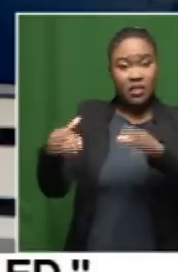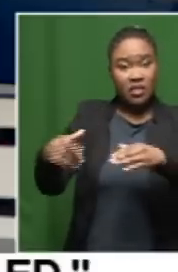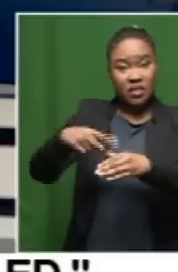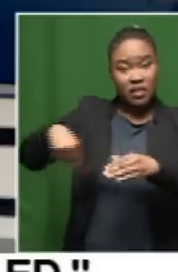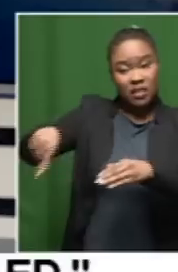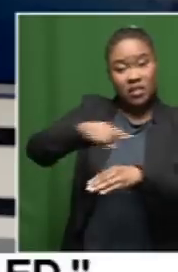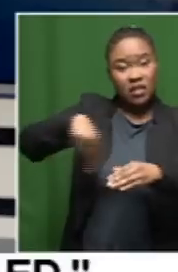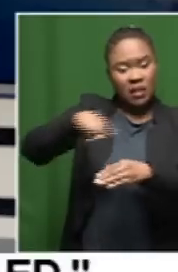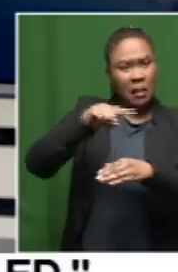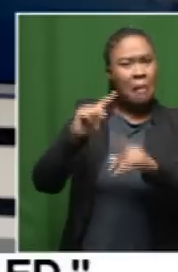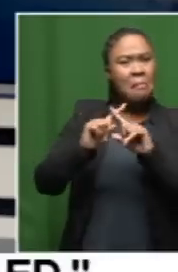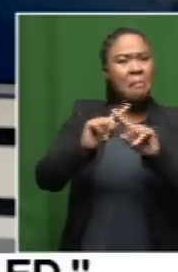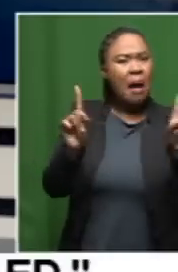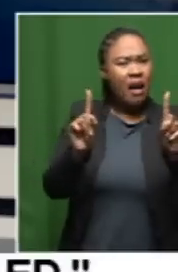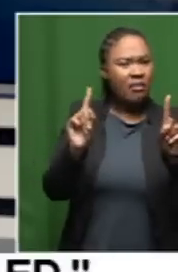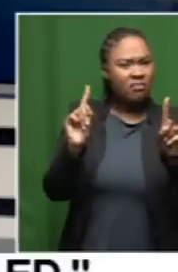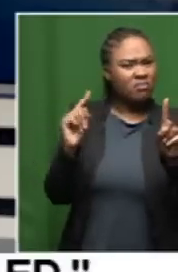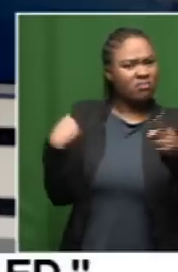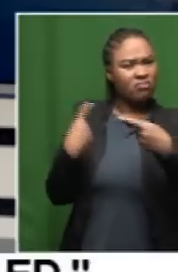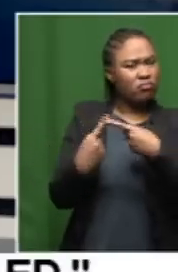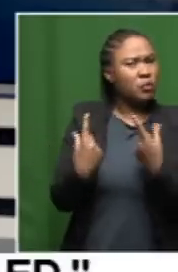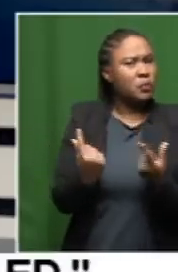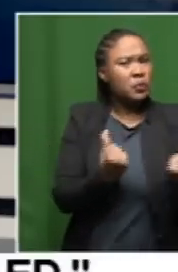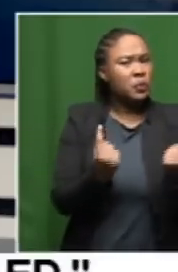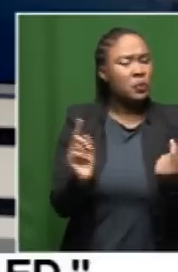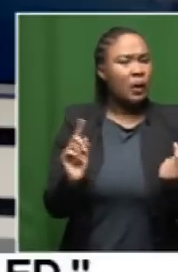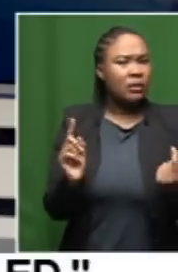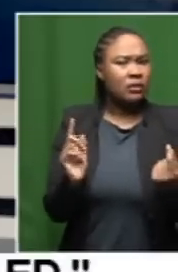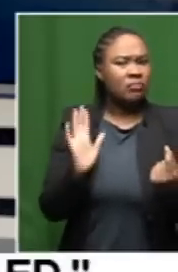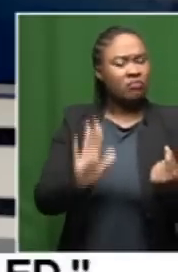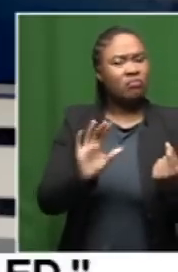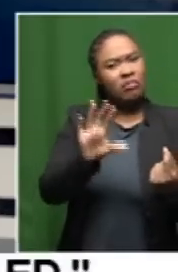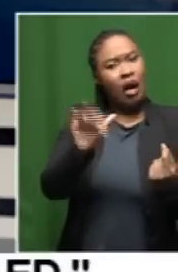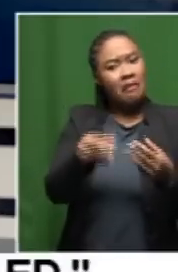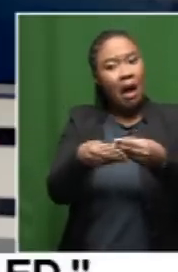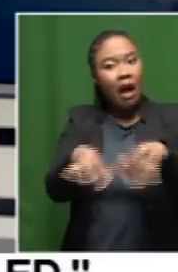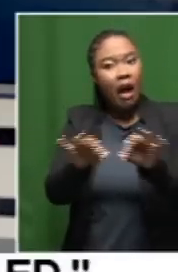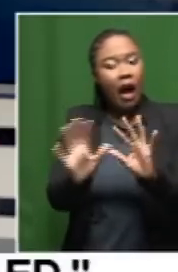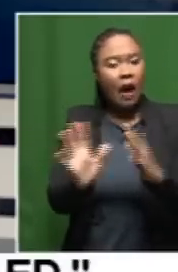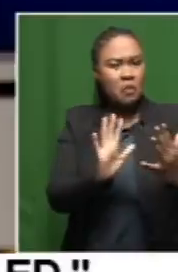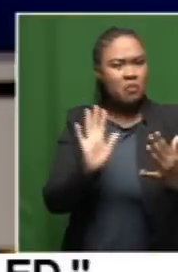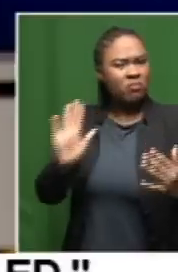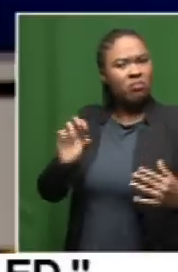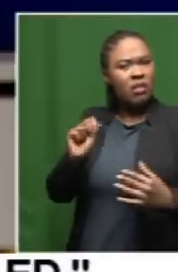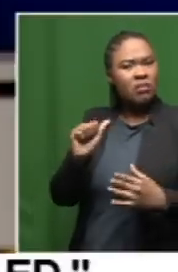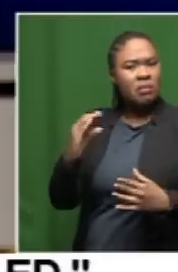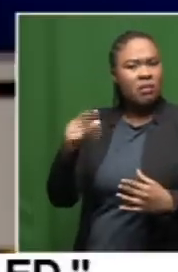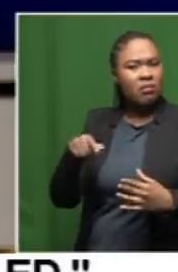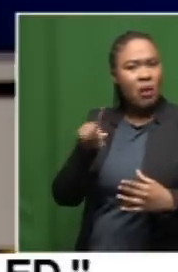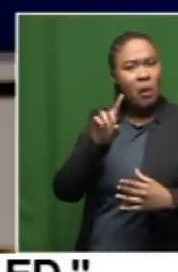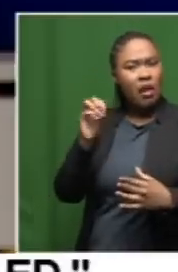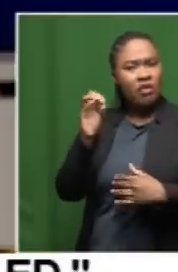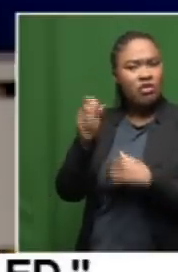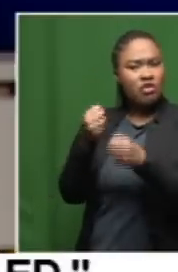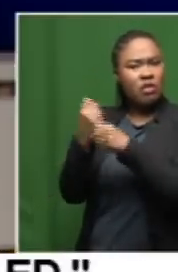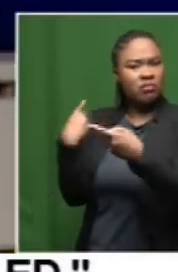done, what part has the SACP played in South Africa? The SACP has been part